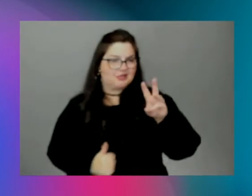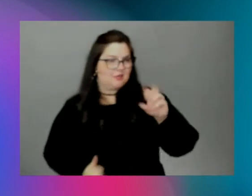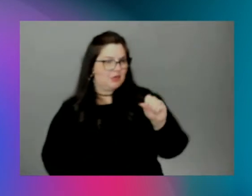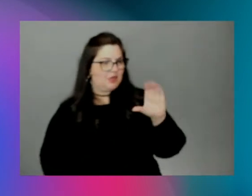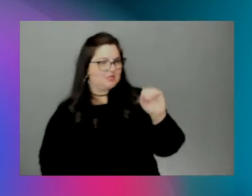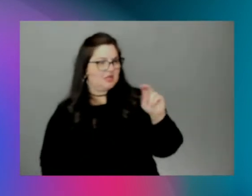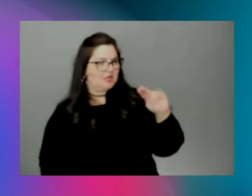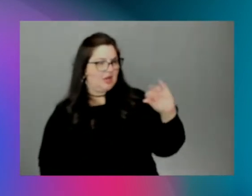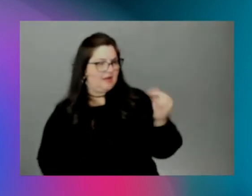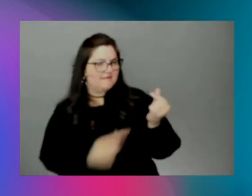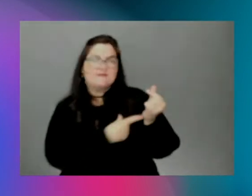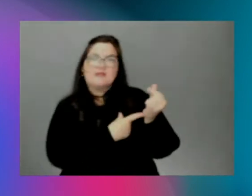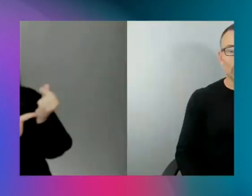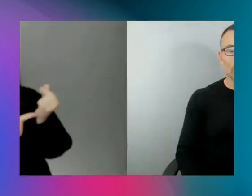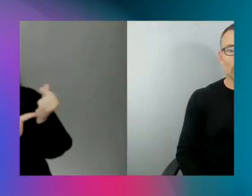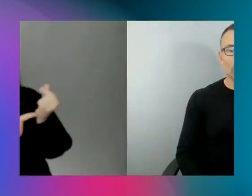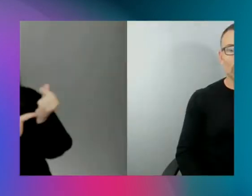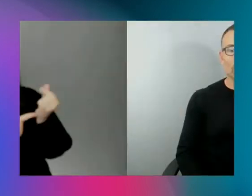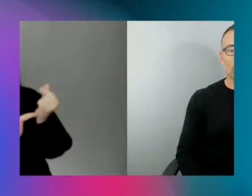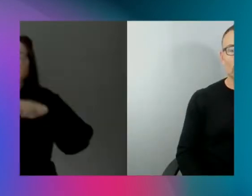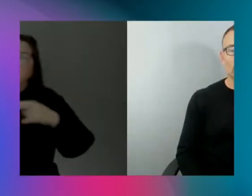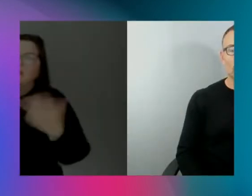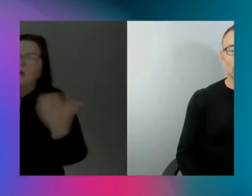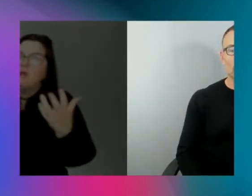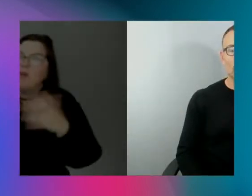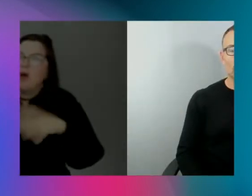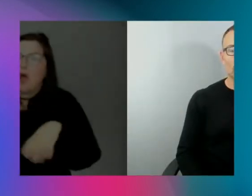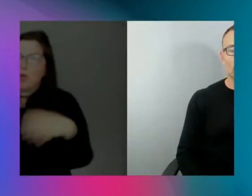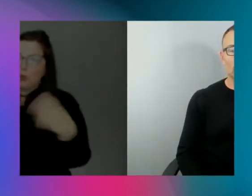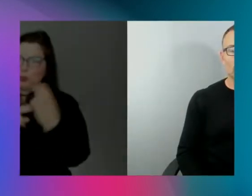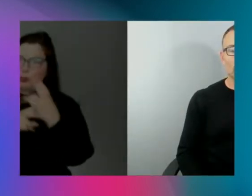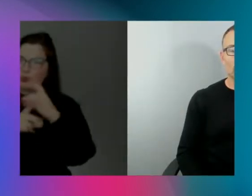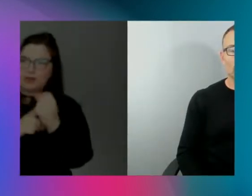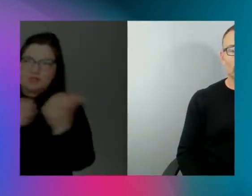use cases? Yeah, major use cases basically,